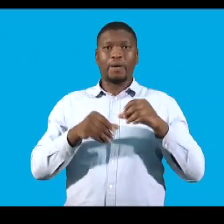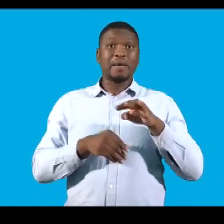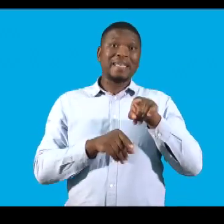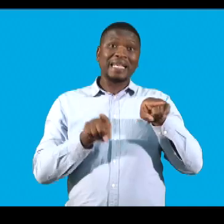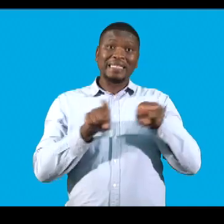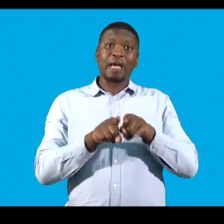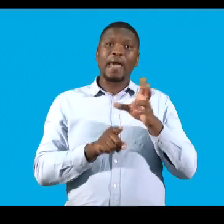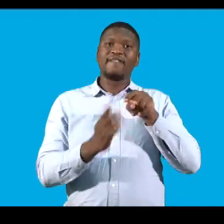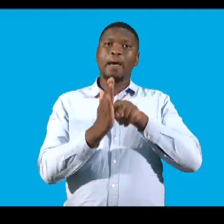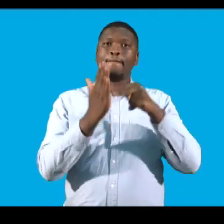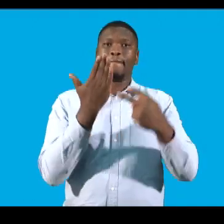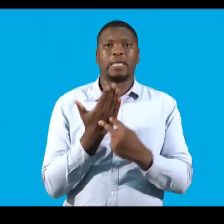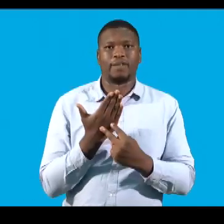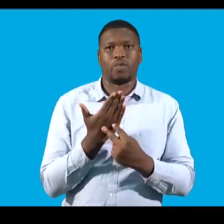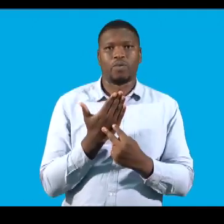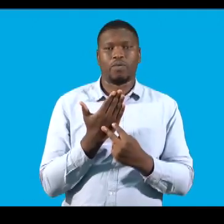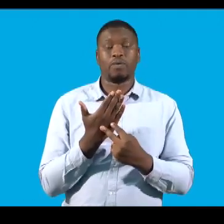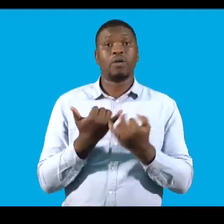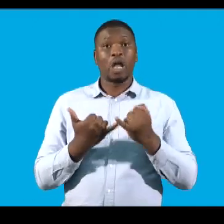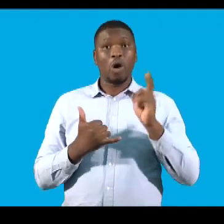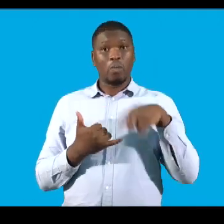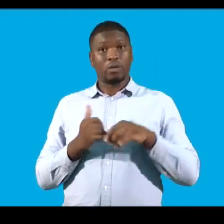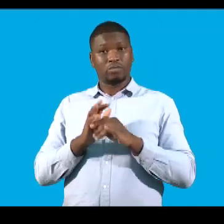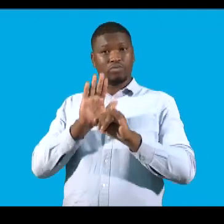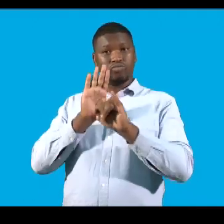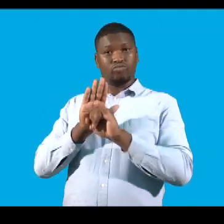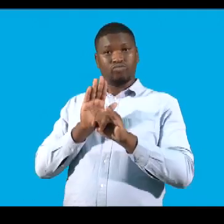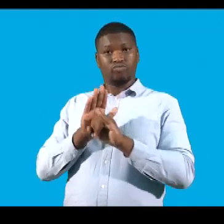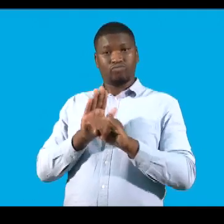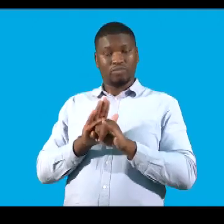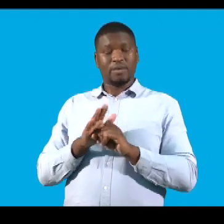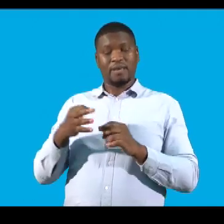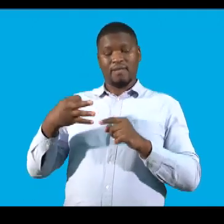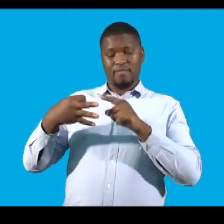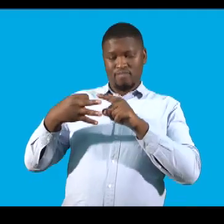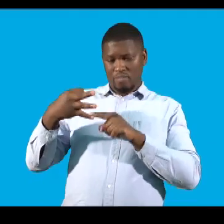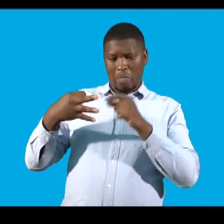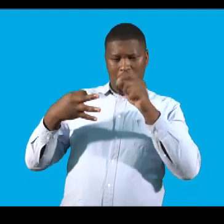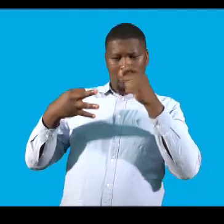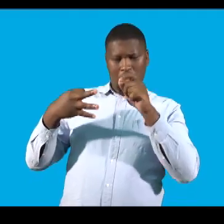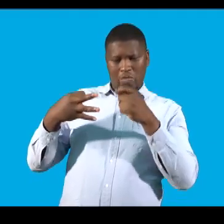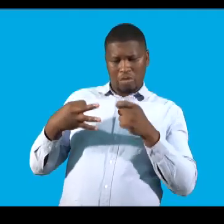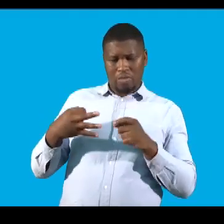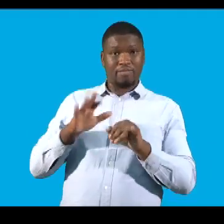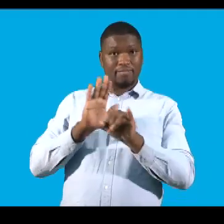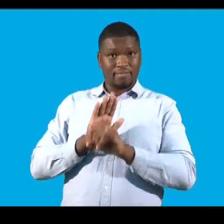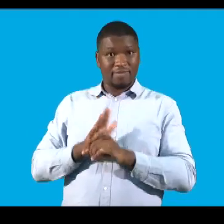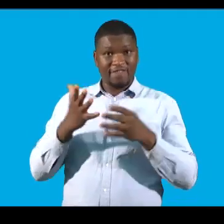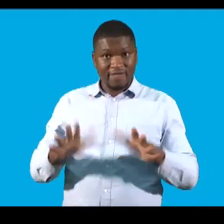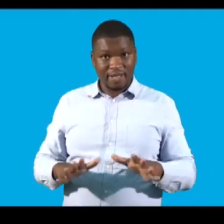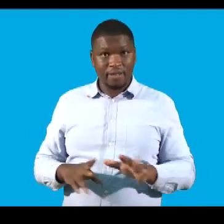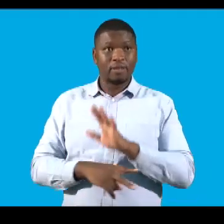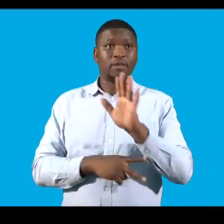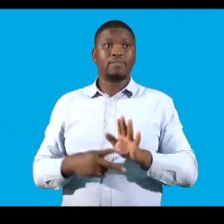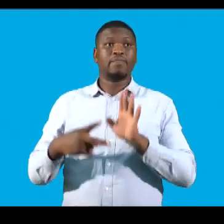metaphor. Now, we have to identify for 3.3.1, which we've just done, and then we